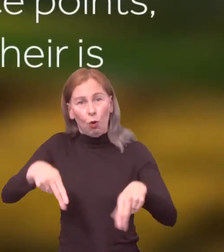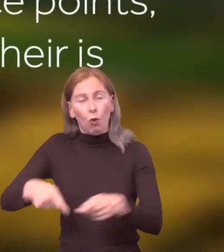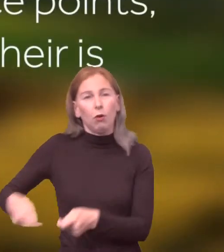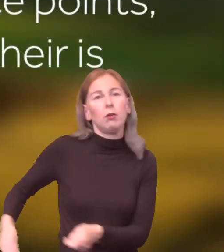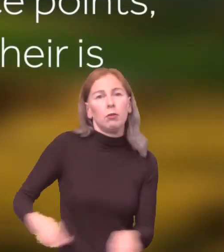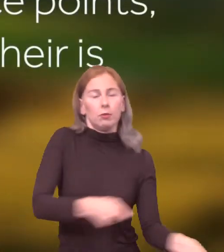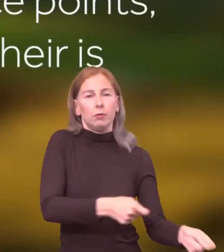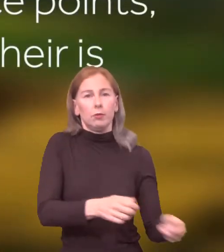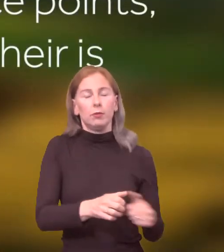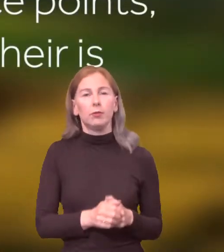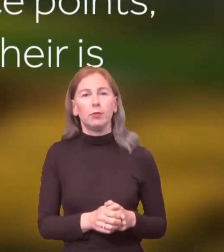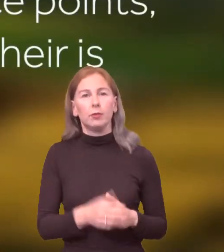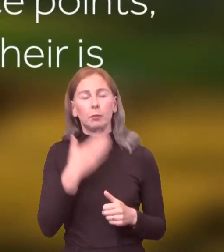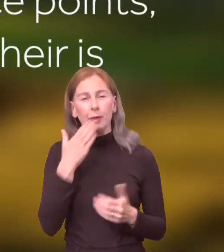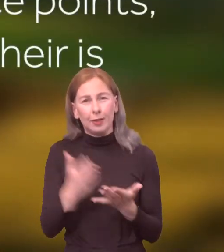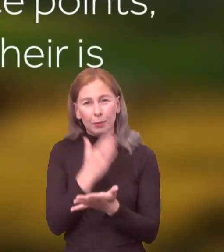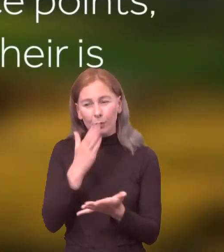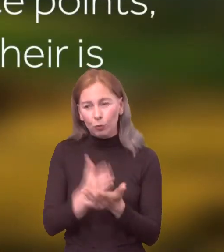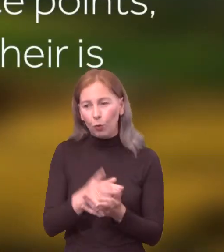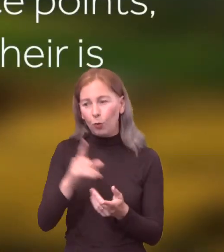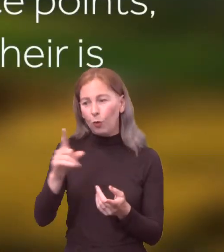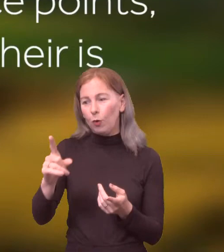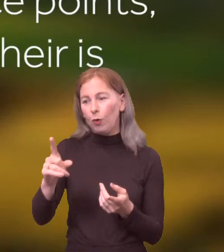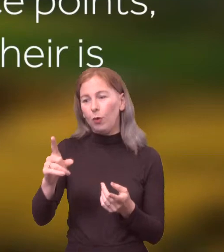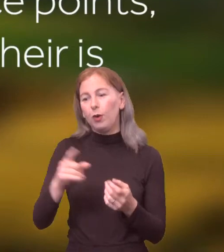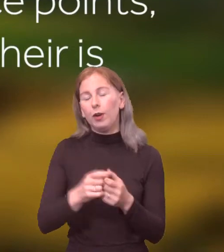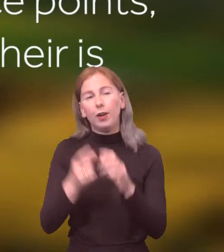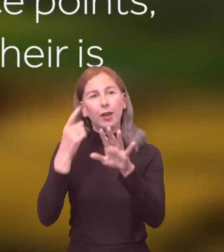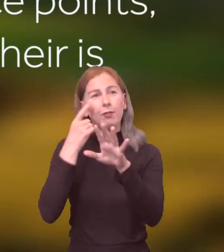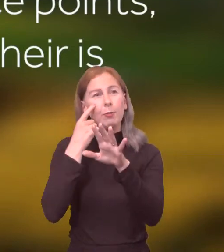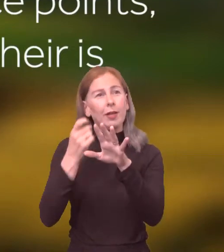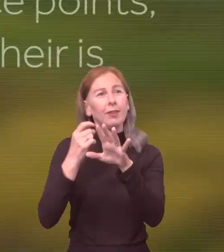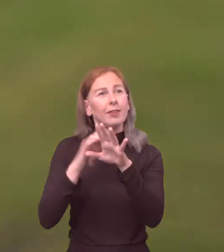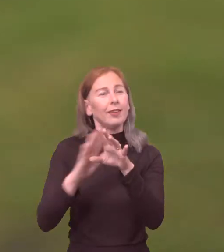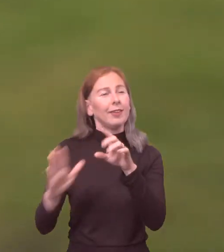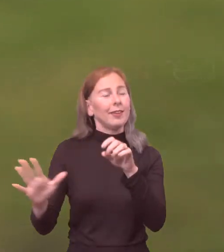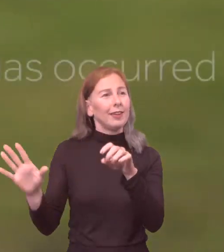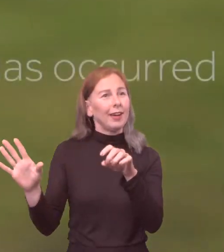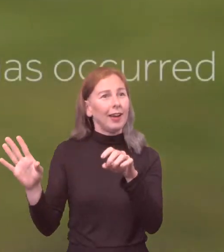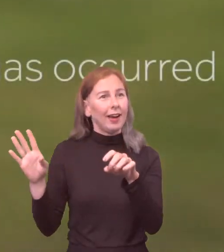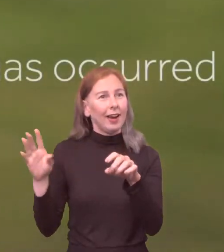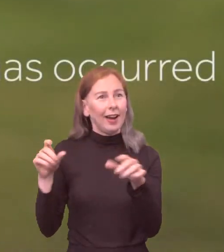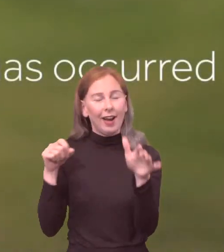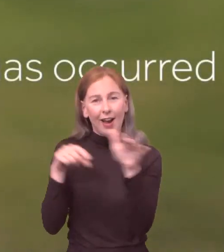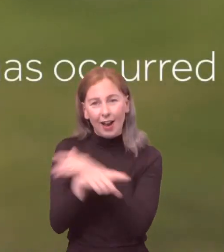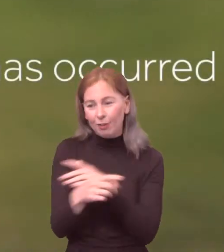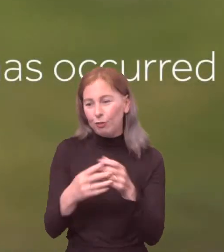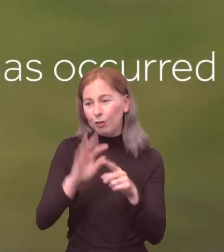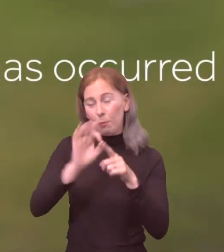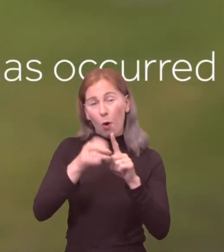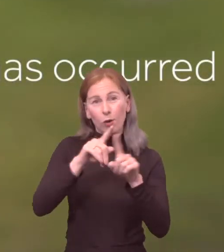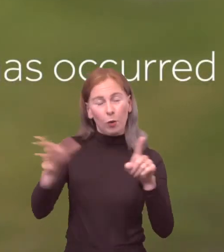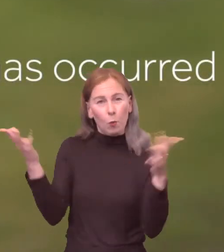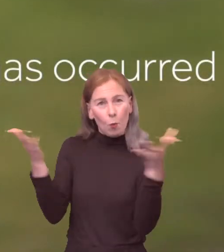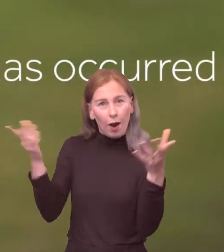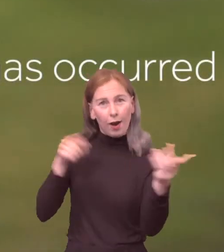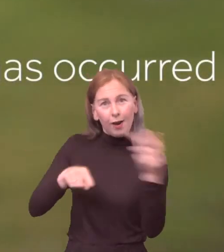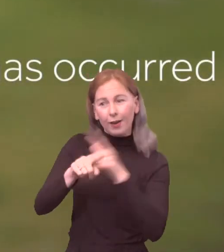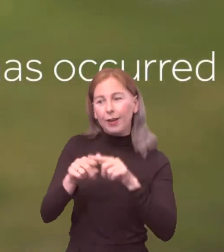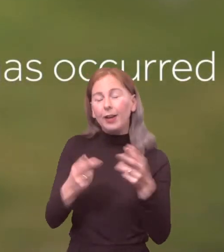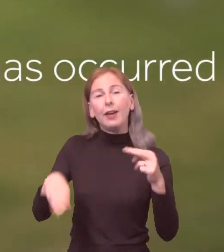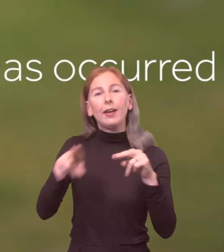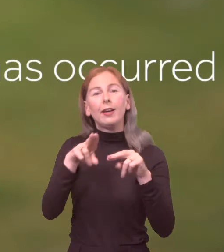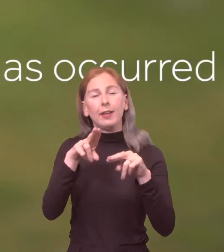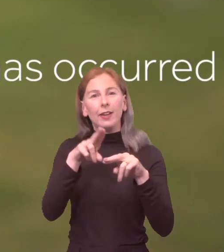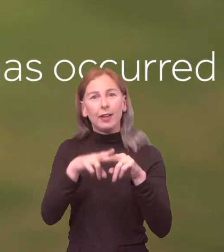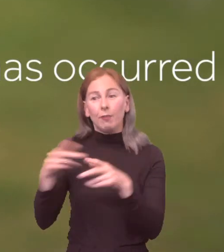entrance points, notifying dog walkers that there is livestock in the field. If you witness or are a victim of livestock worrying in progress, please call